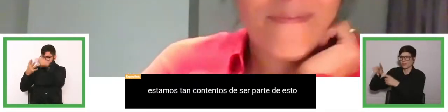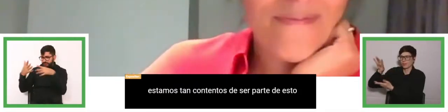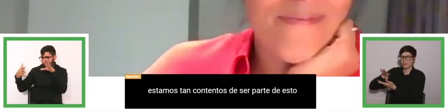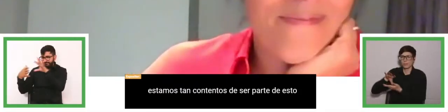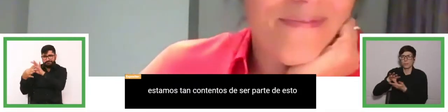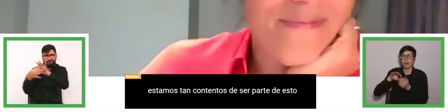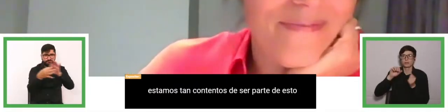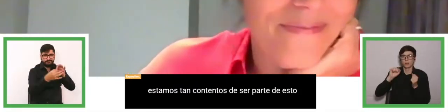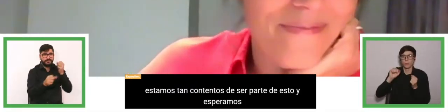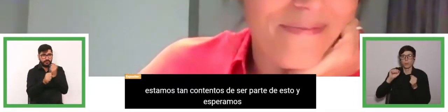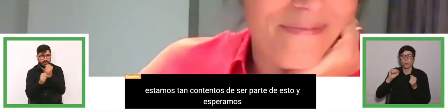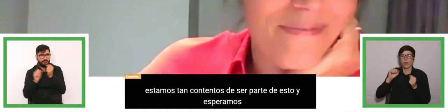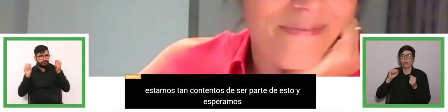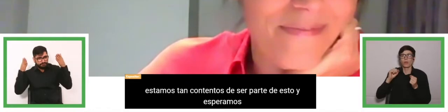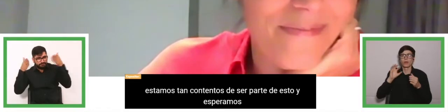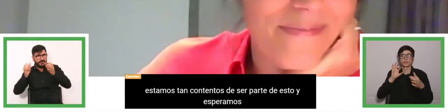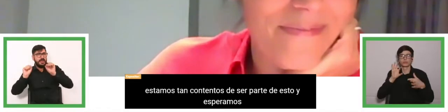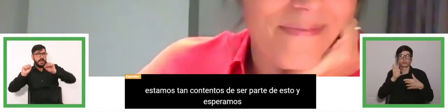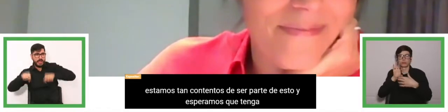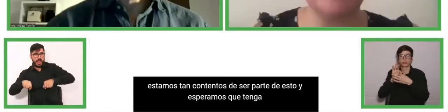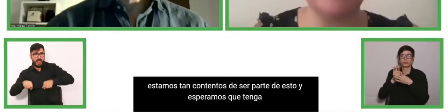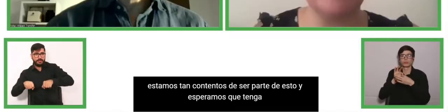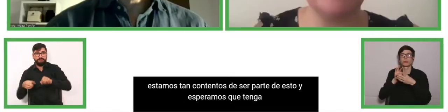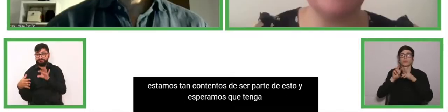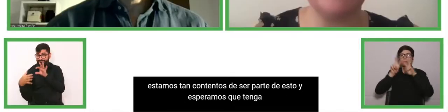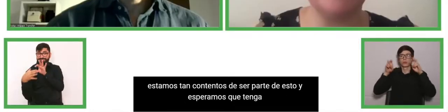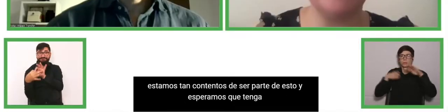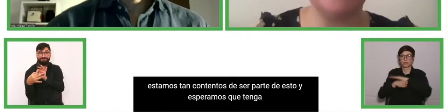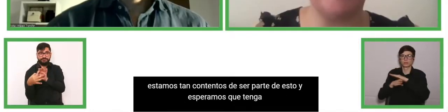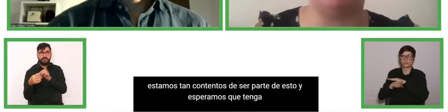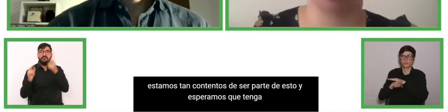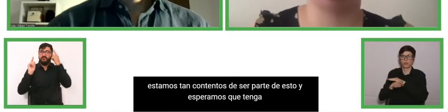Nevgul. And Catalina, the closing words will be for you.